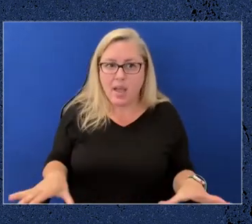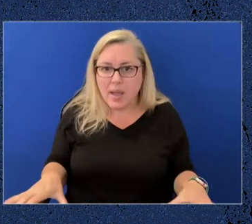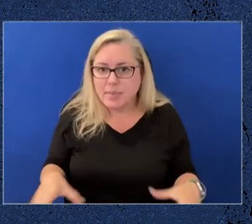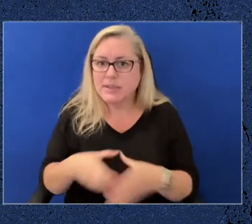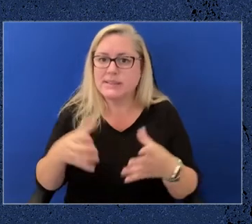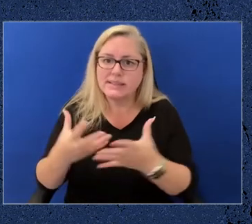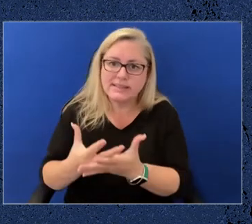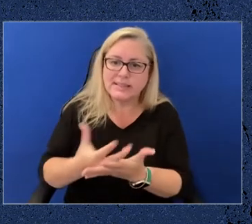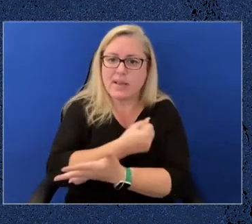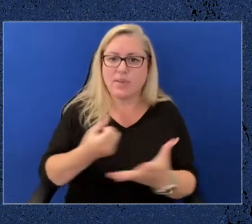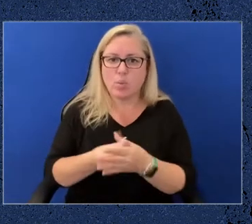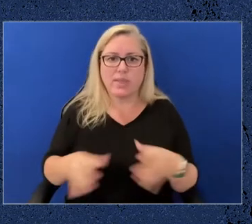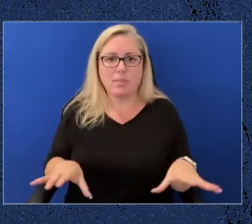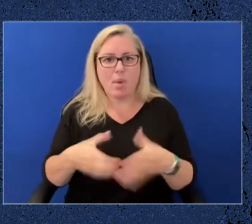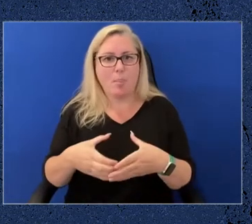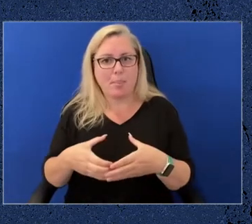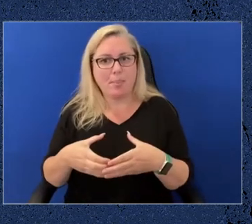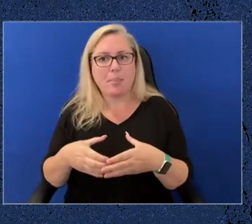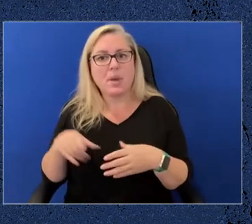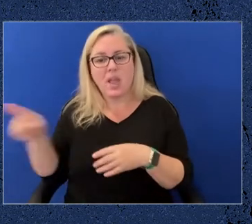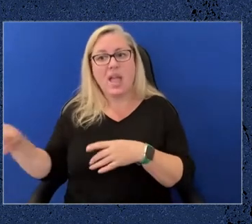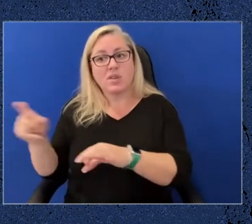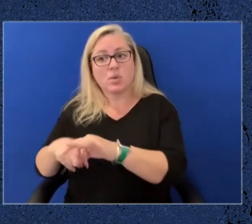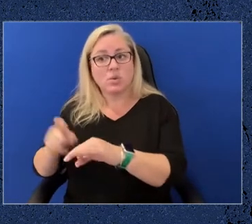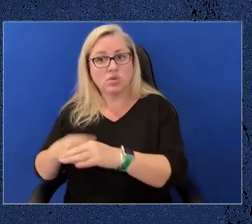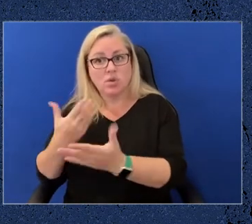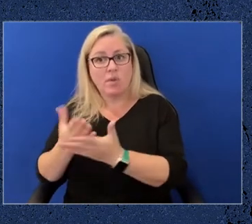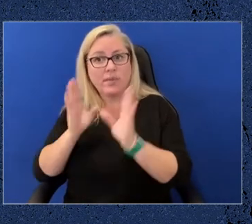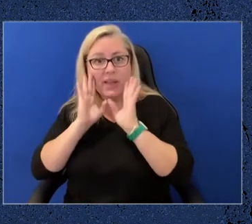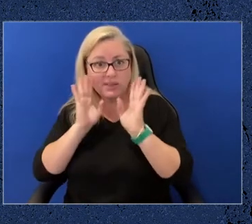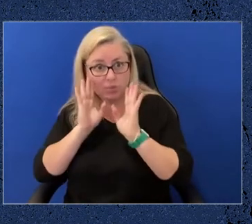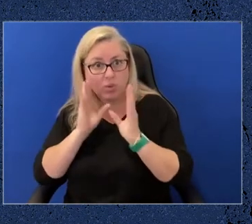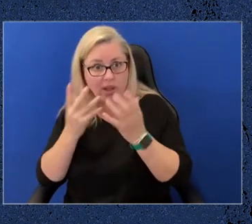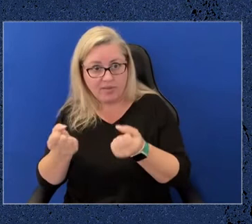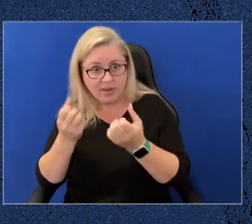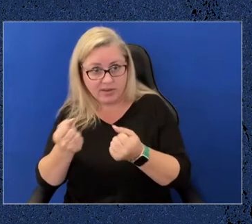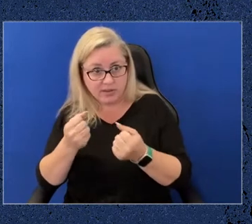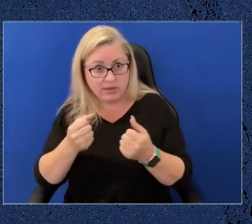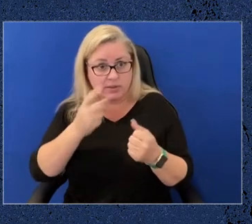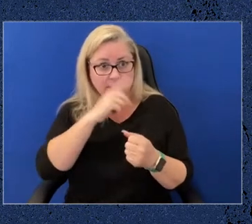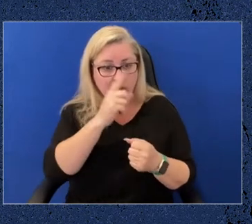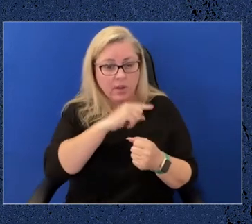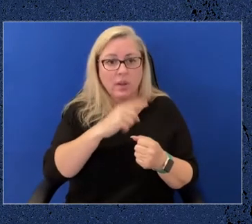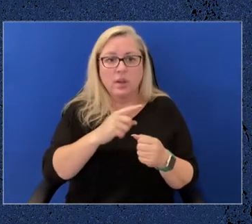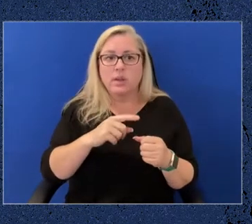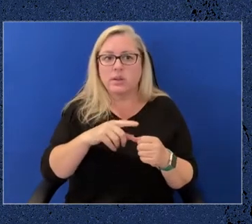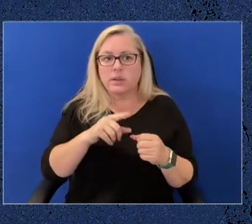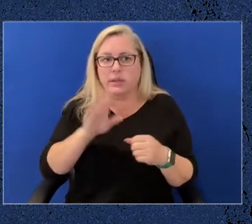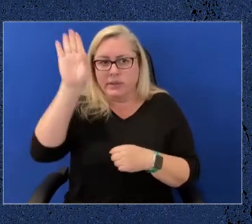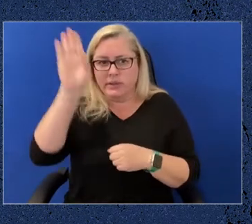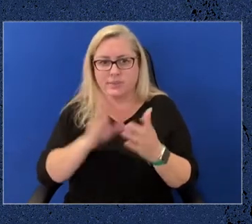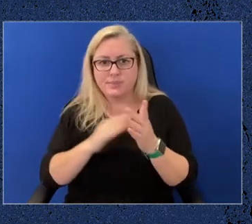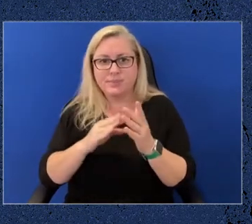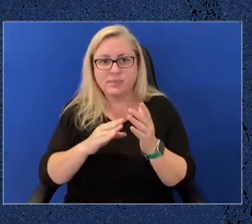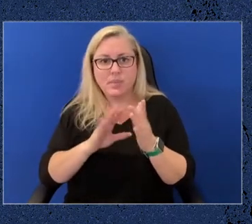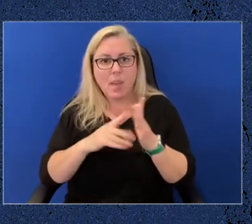it done. Yeah. We've got some more questions coming through on Facebook, but also if people want to ask questions, Mike has a question. I'll just go to one more from